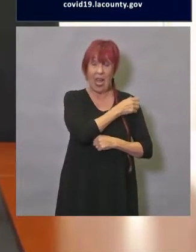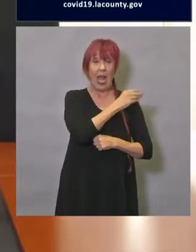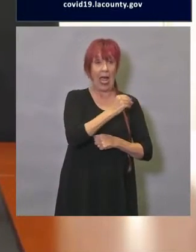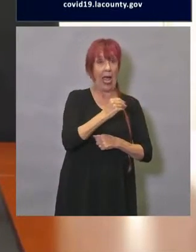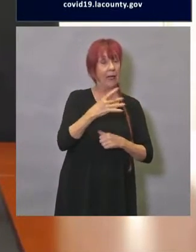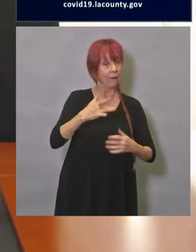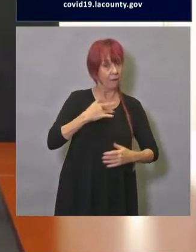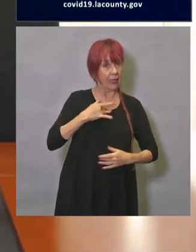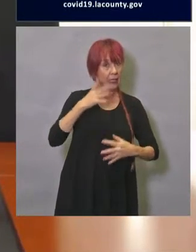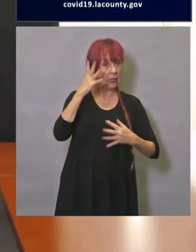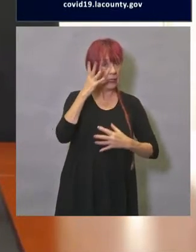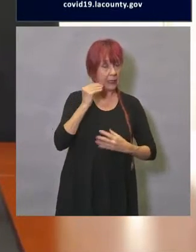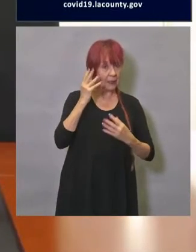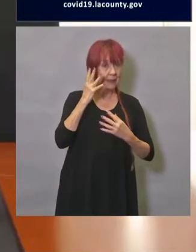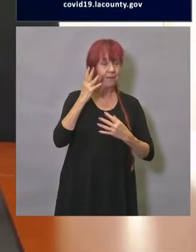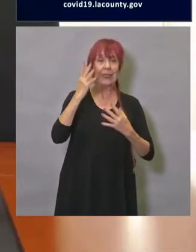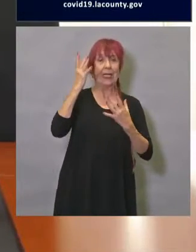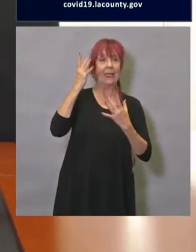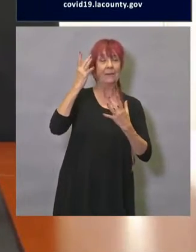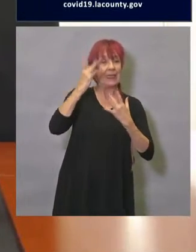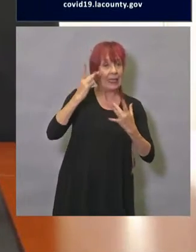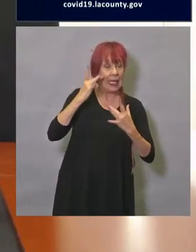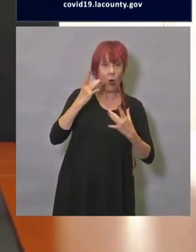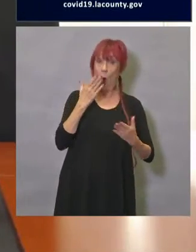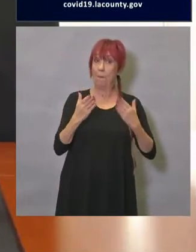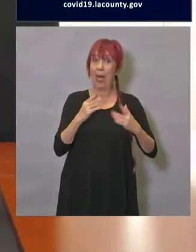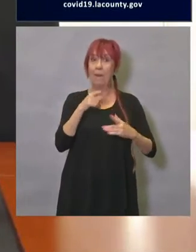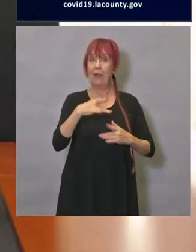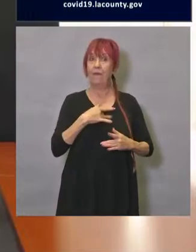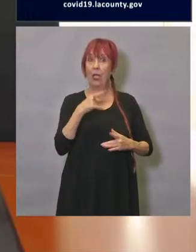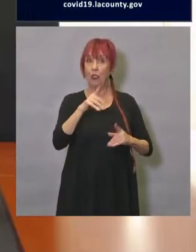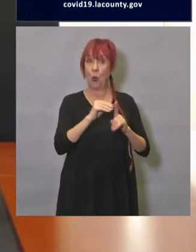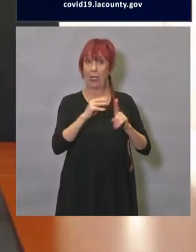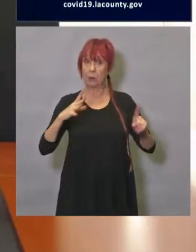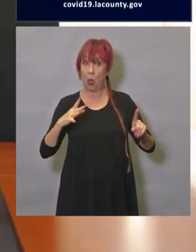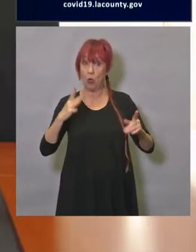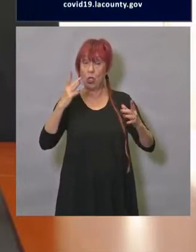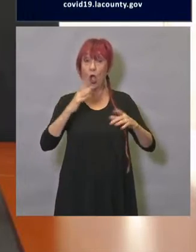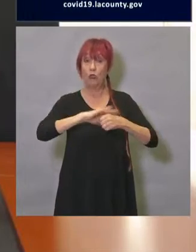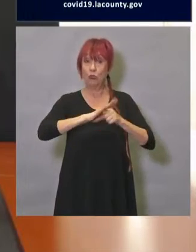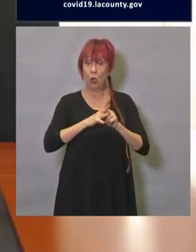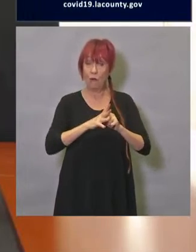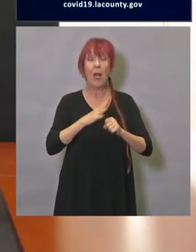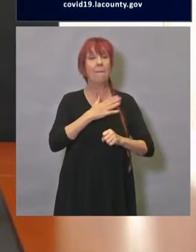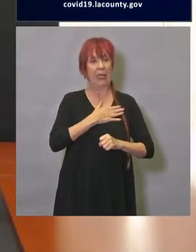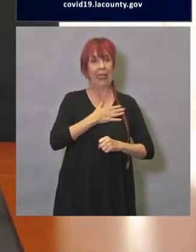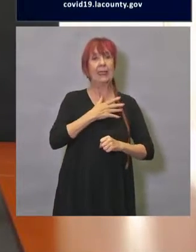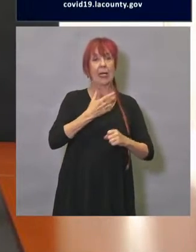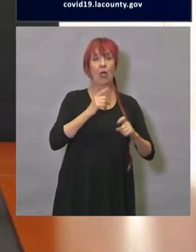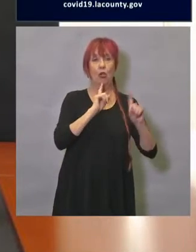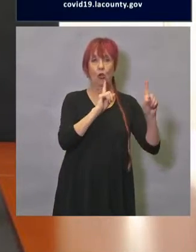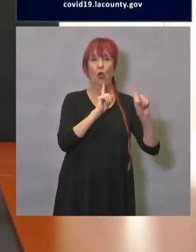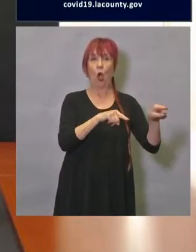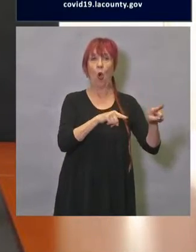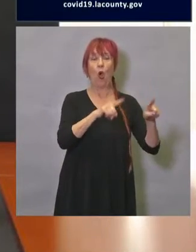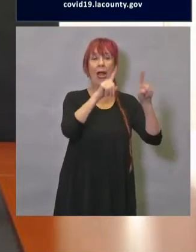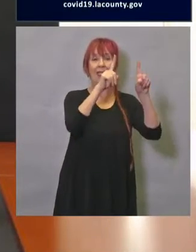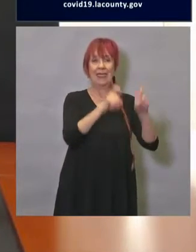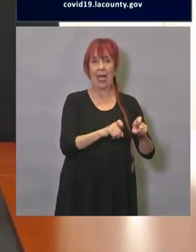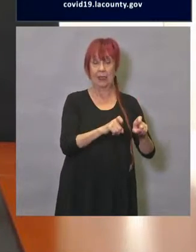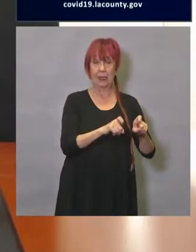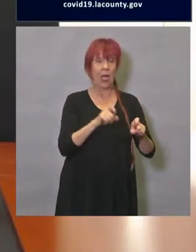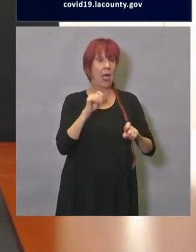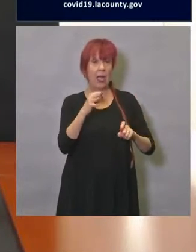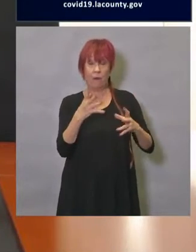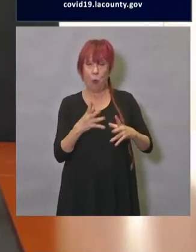COVID symptoms or believe you might have been exposed to COVID, please do consider getting tested. Individuals looking to get